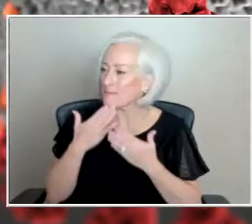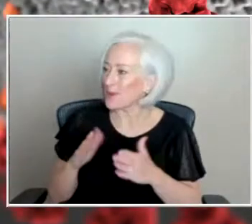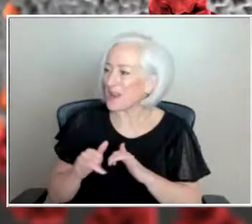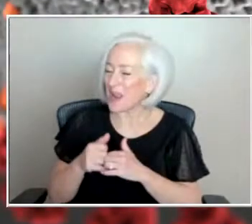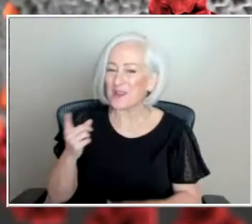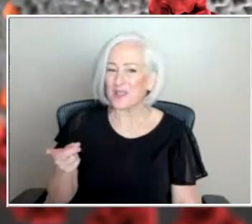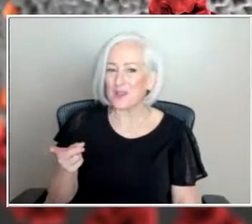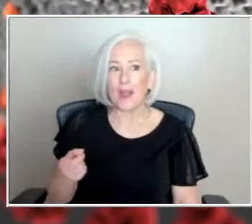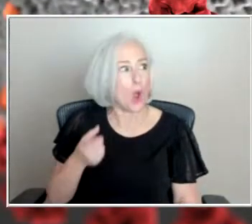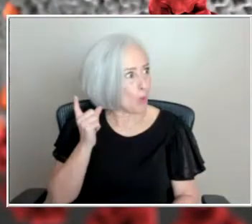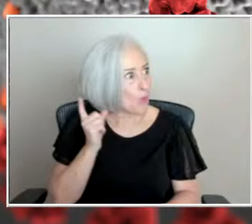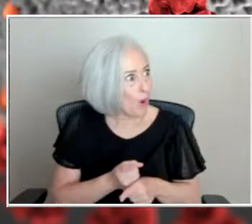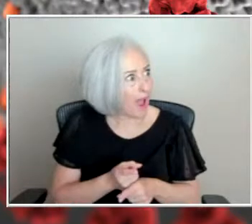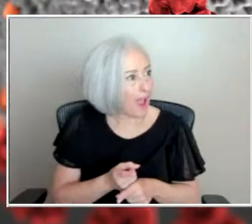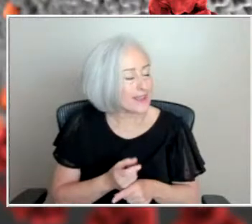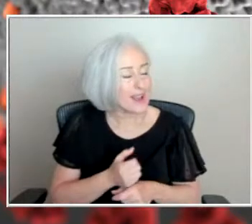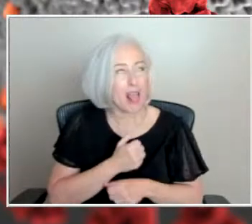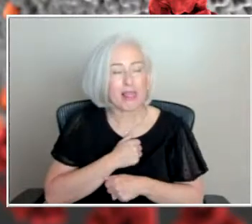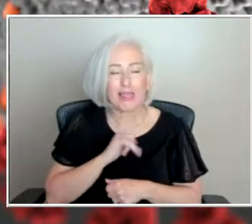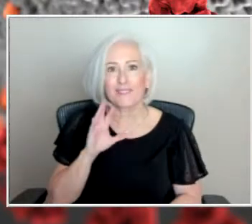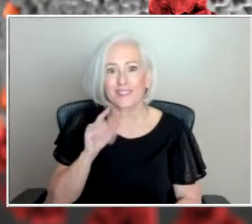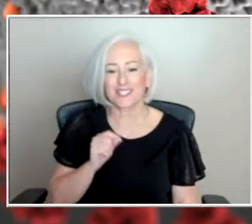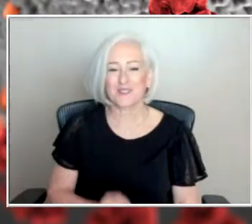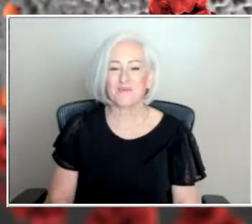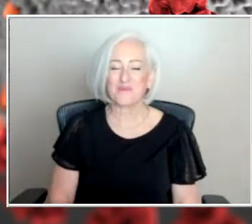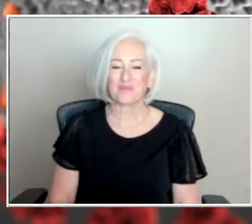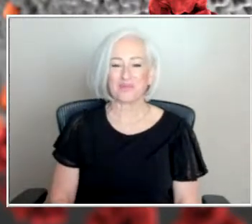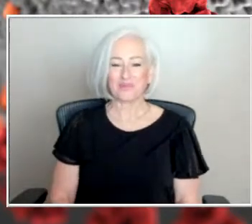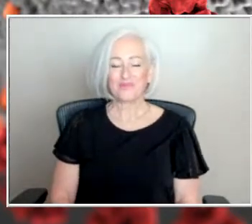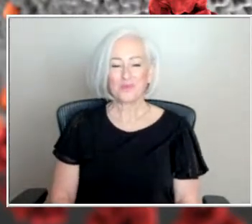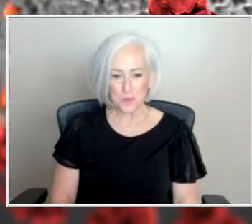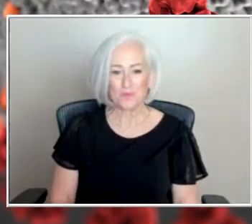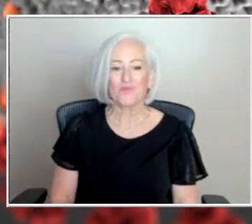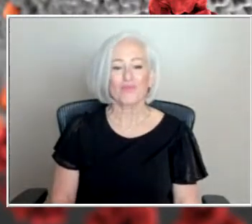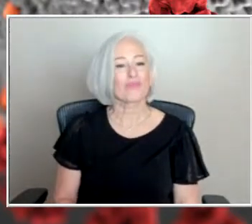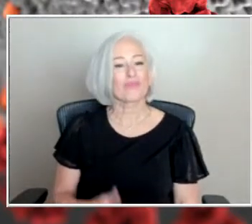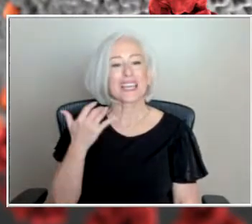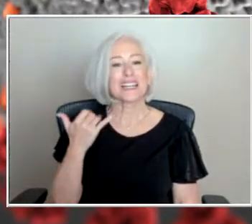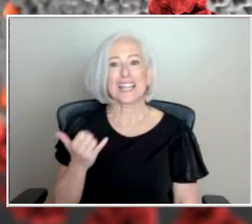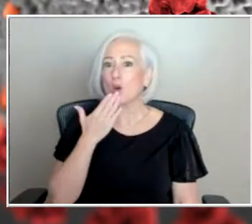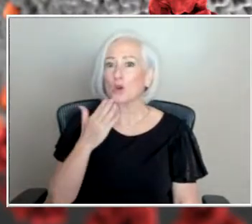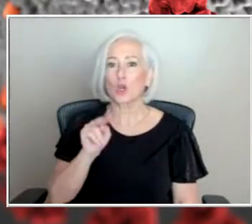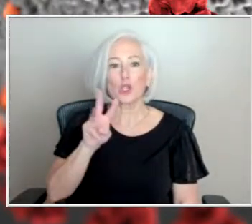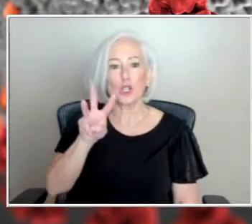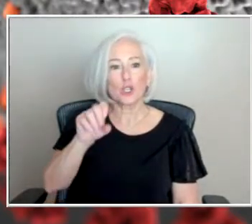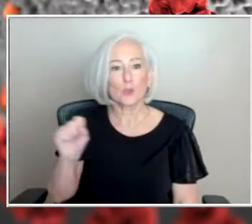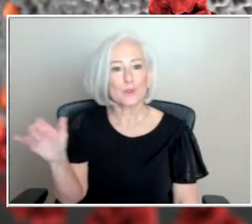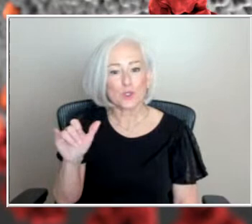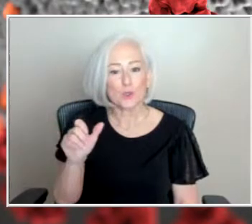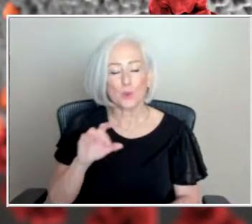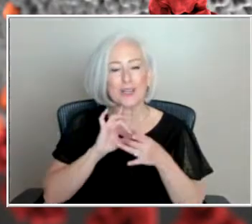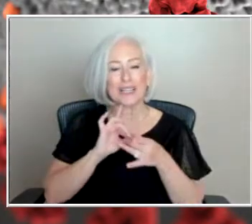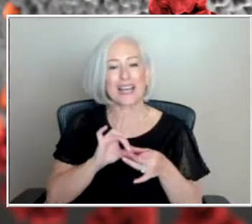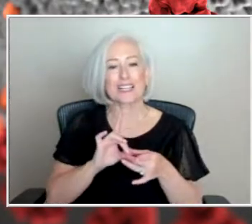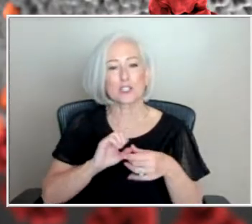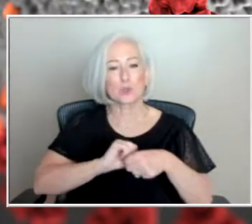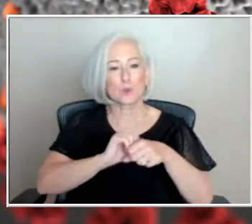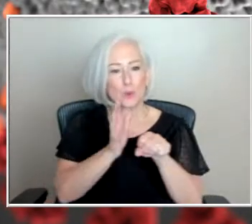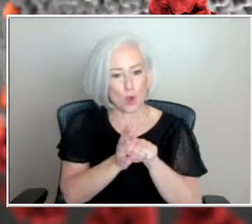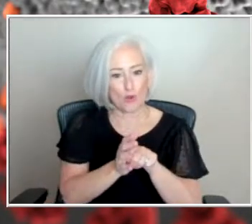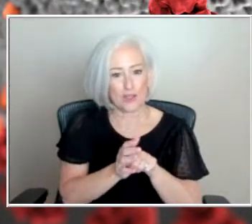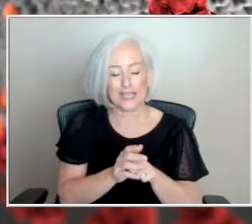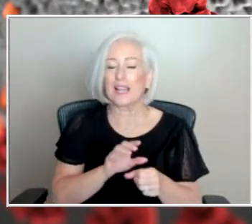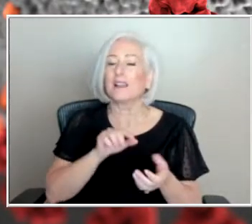Right? Isn't it great? good. I love it. Yes. Yes. Right now, we also have good news as far as the COVID count. You know, our counts have been